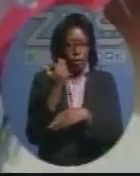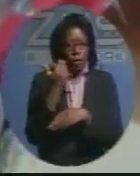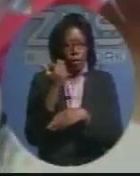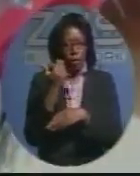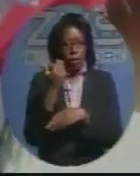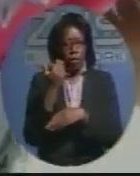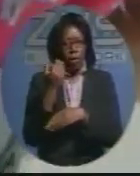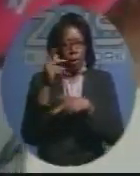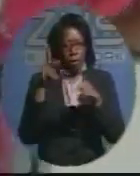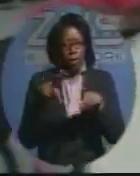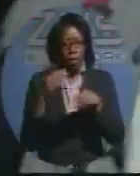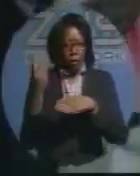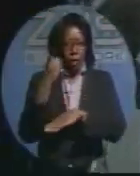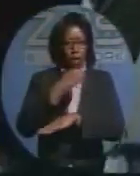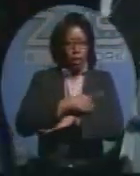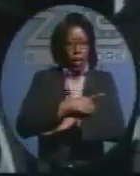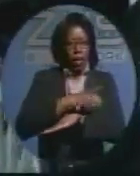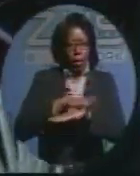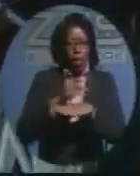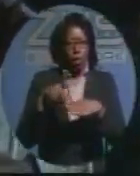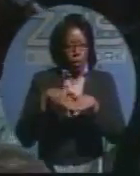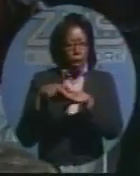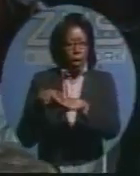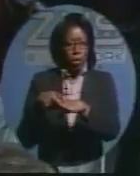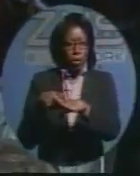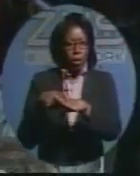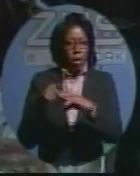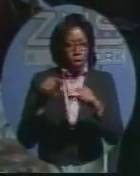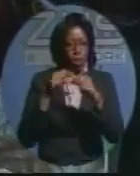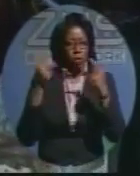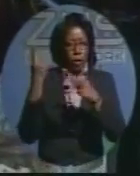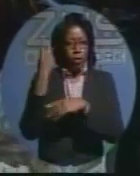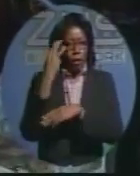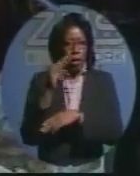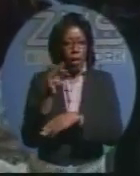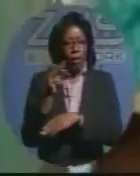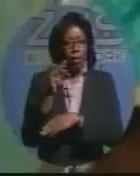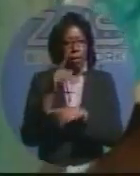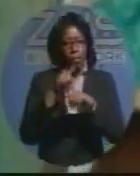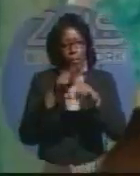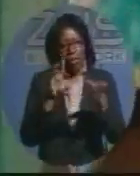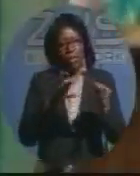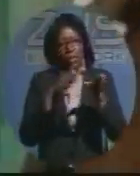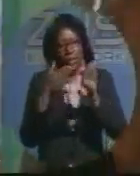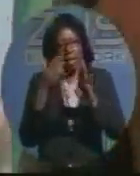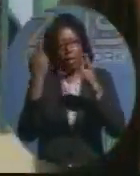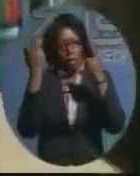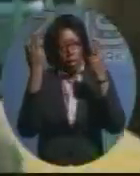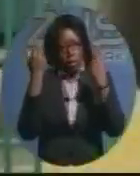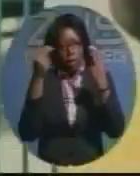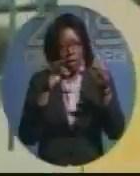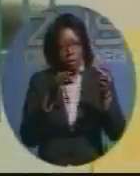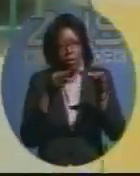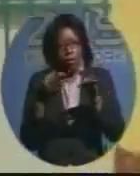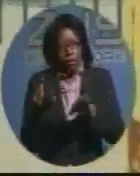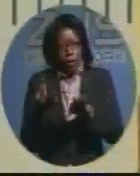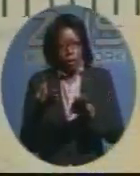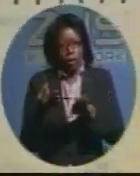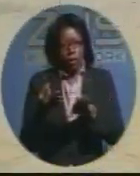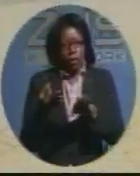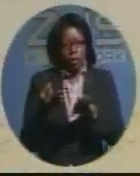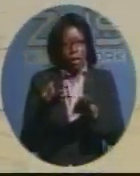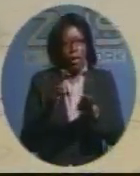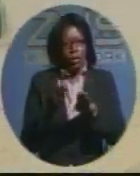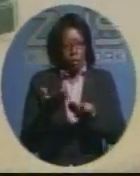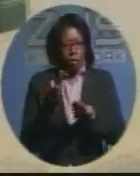day. And while the financial benefits are great for these men, the death of a horse that recently collapsed and died on the streets of the